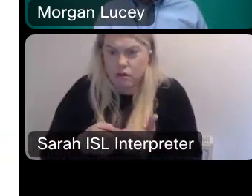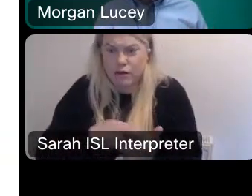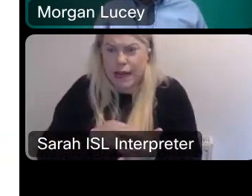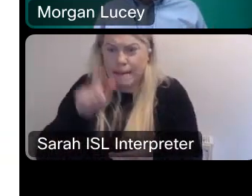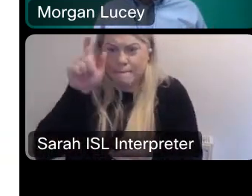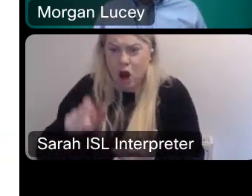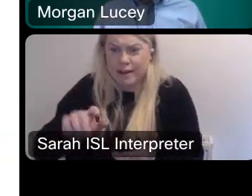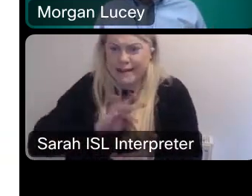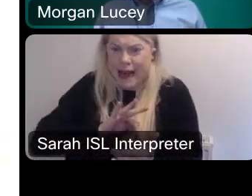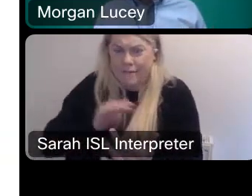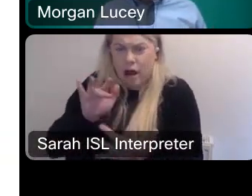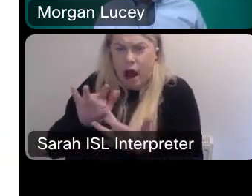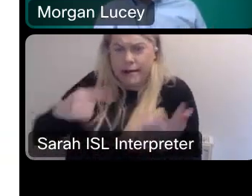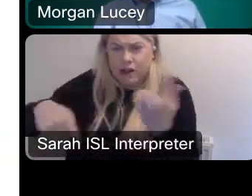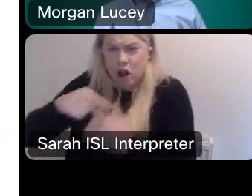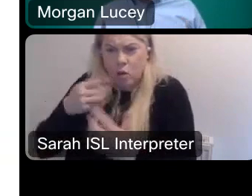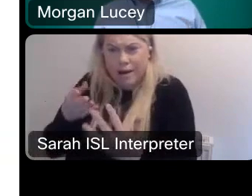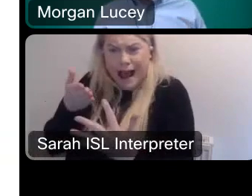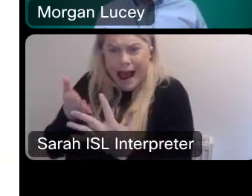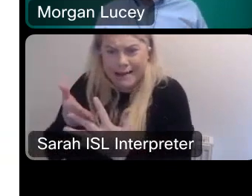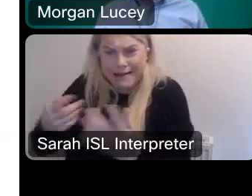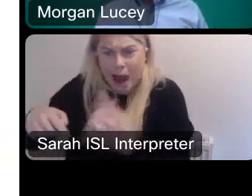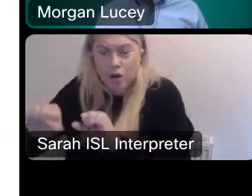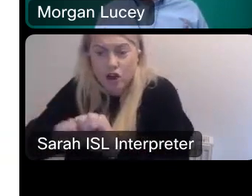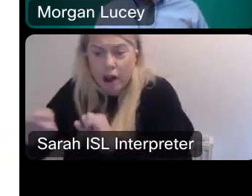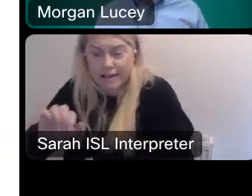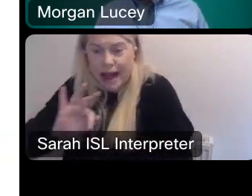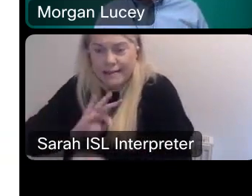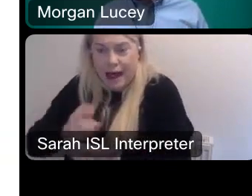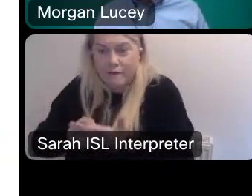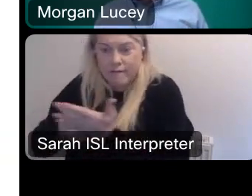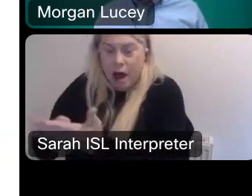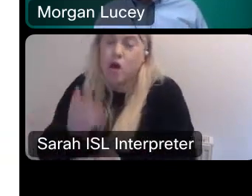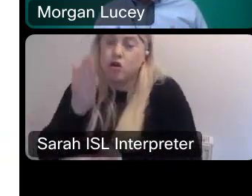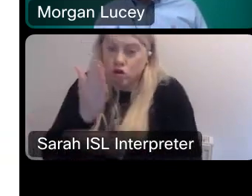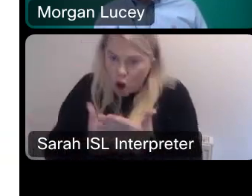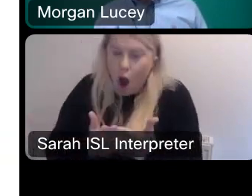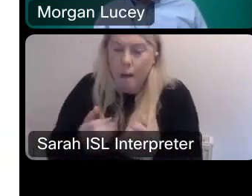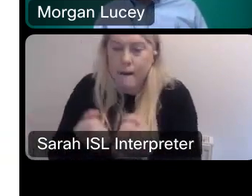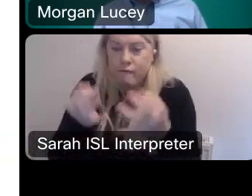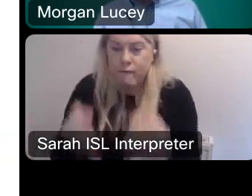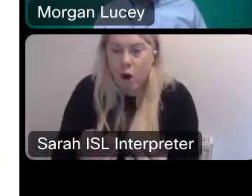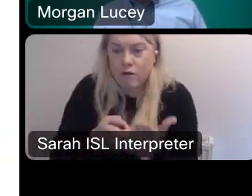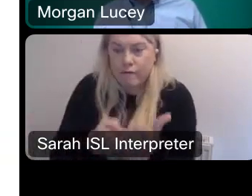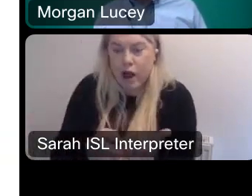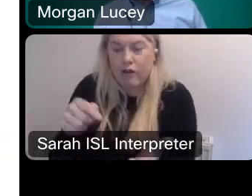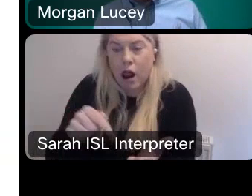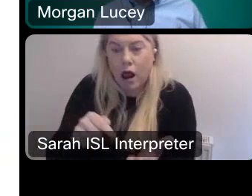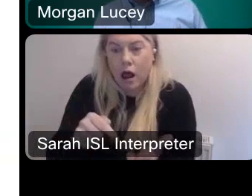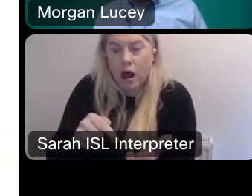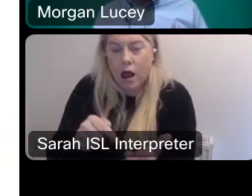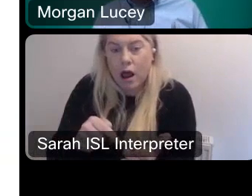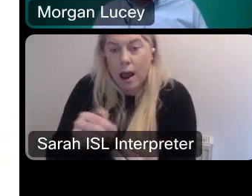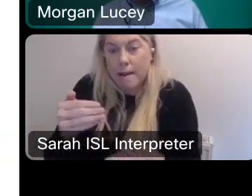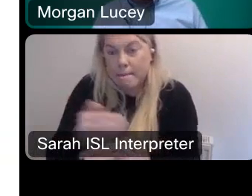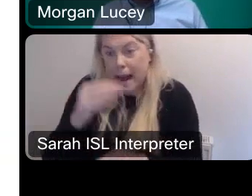are just over 80%. And then there's a certain number that are formal referrals. Those referrals always have to have written informed consent